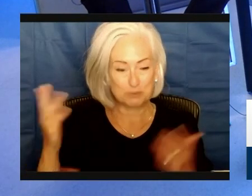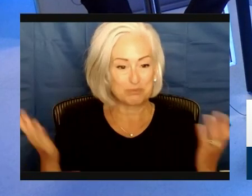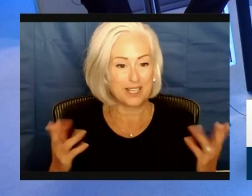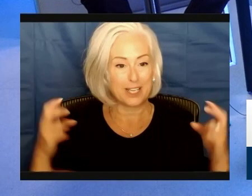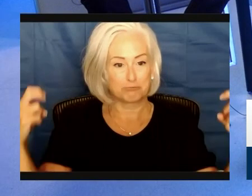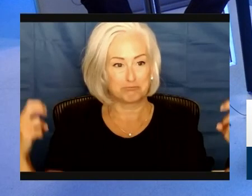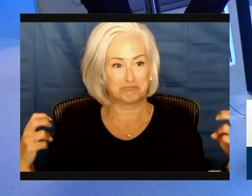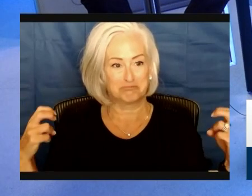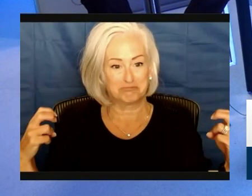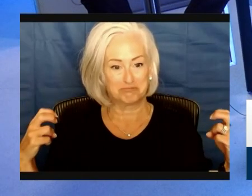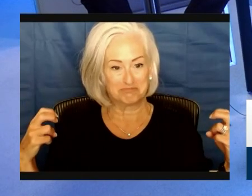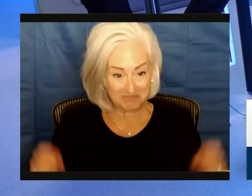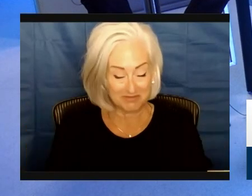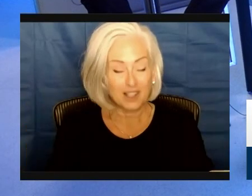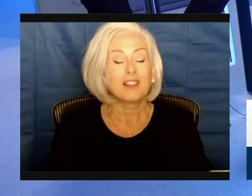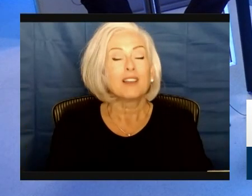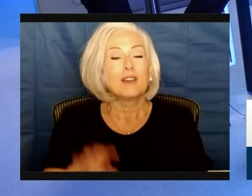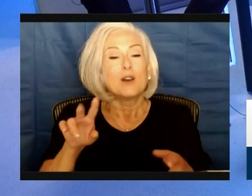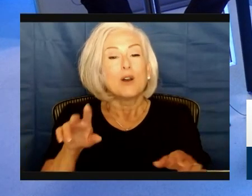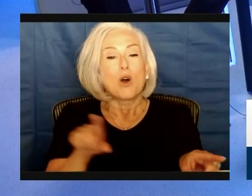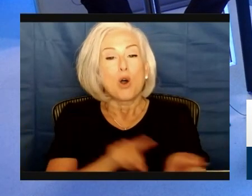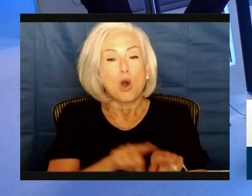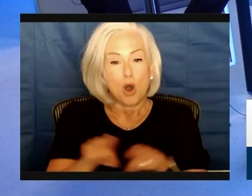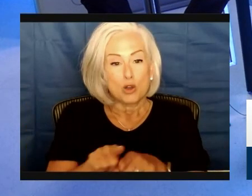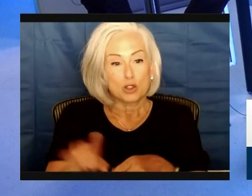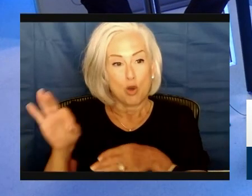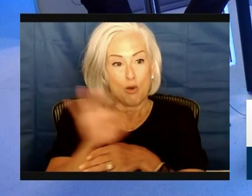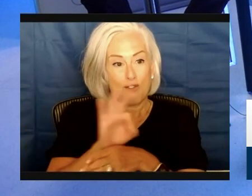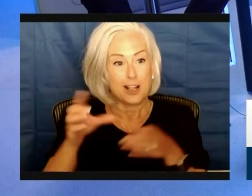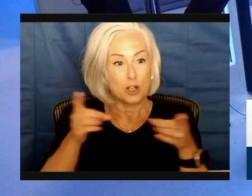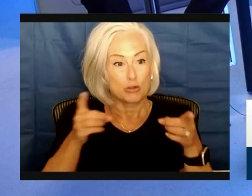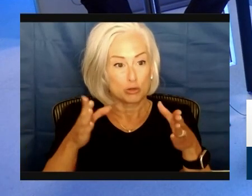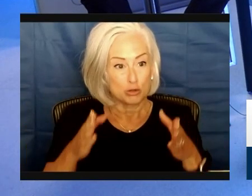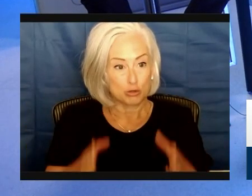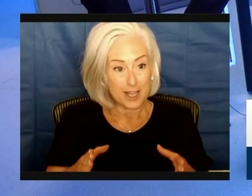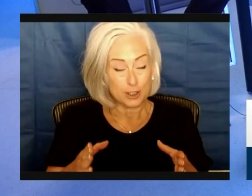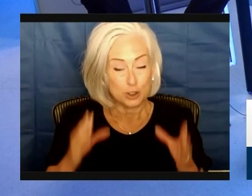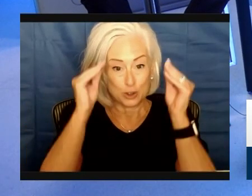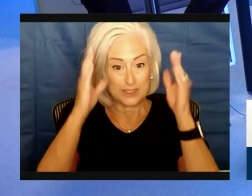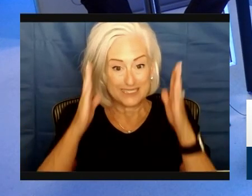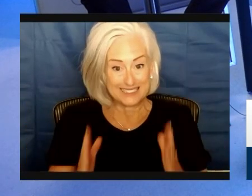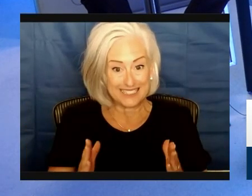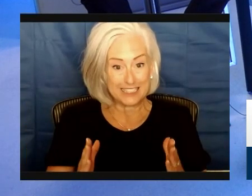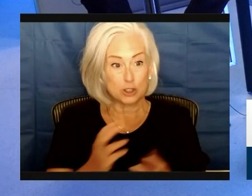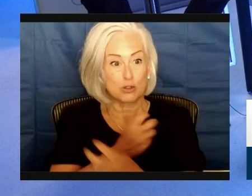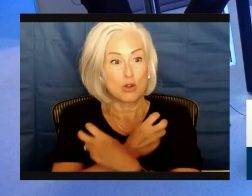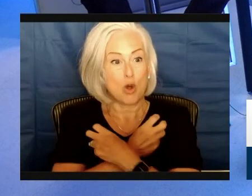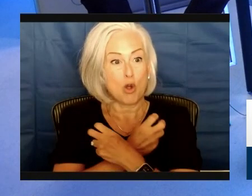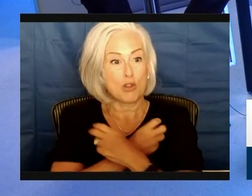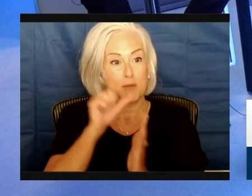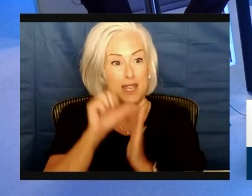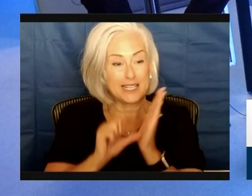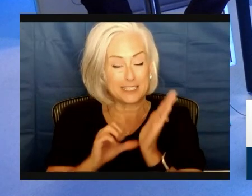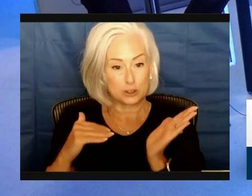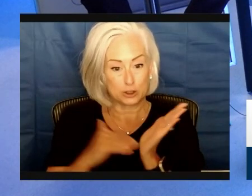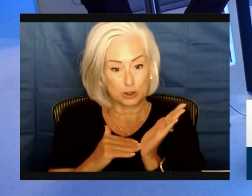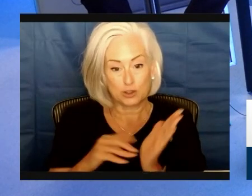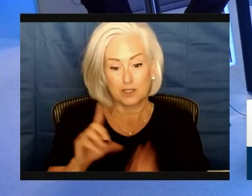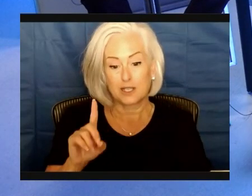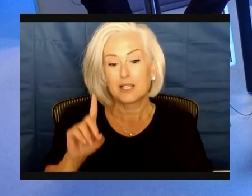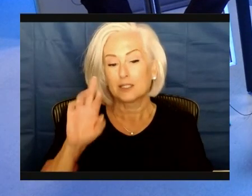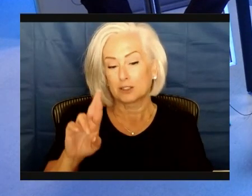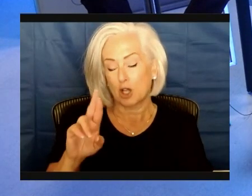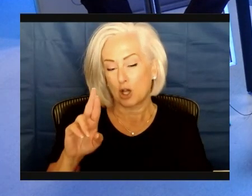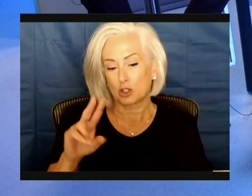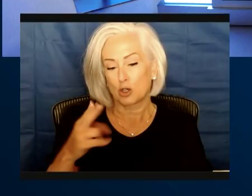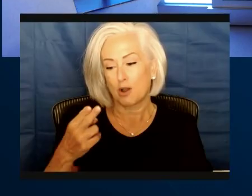International Orthopedic Trauma Fellowship Director and one of their teachers and one of our orthopedic surgeons, Dr. Archie Heddings.